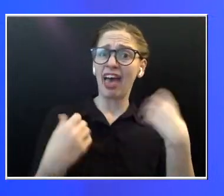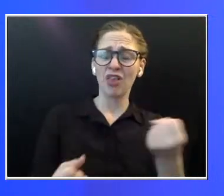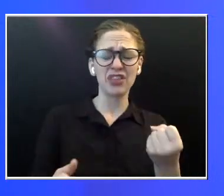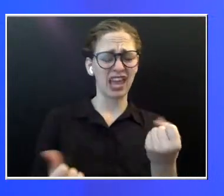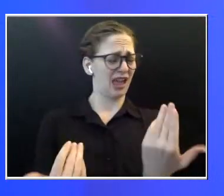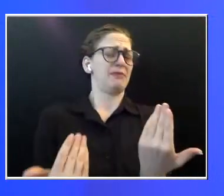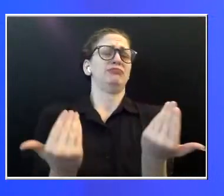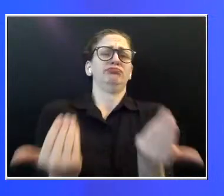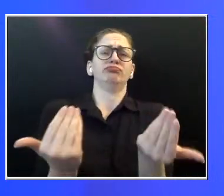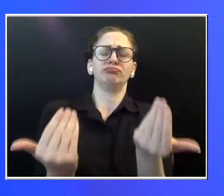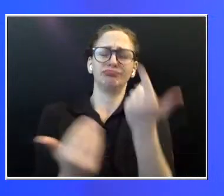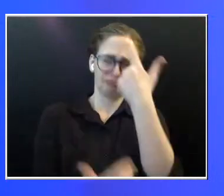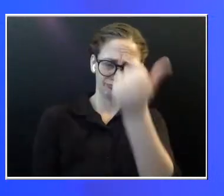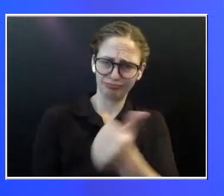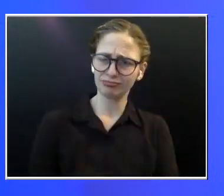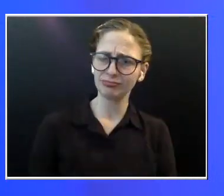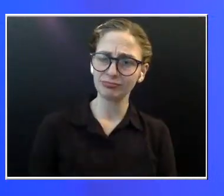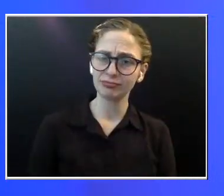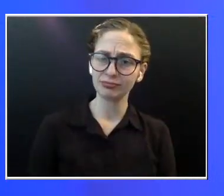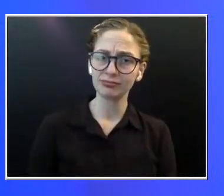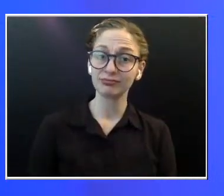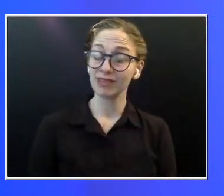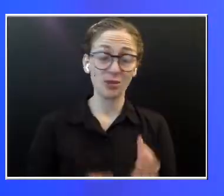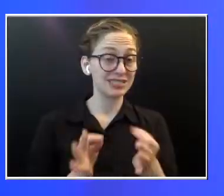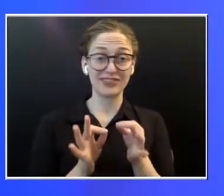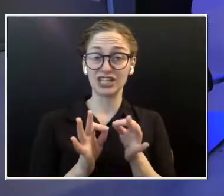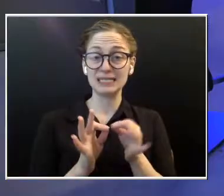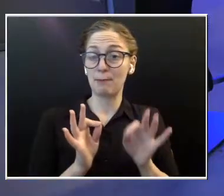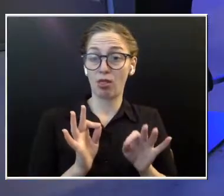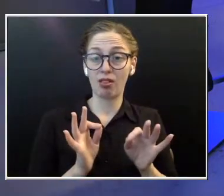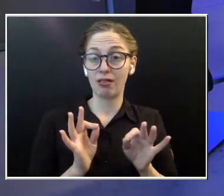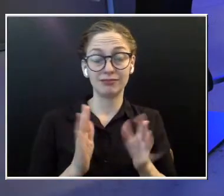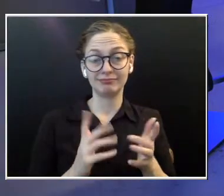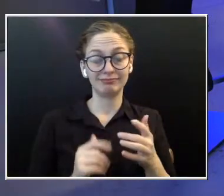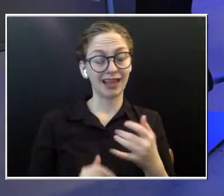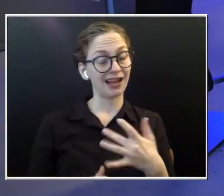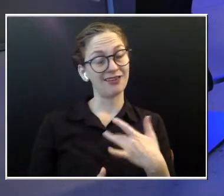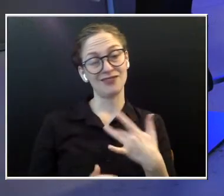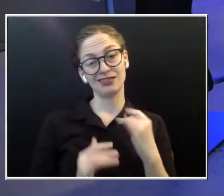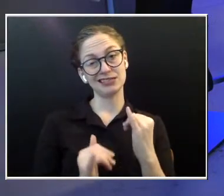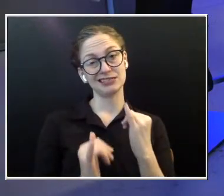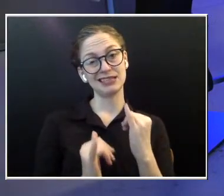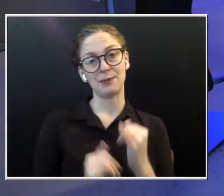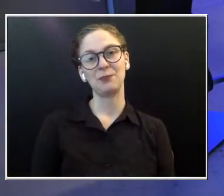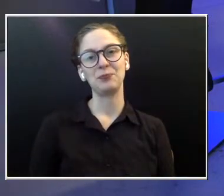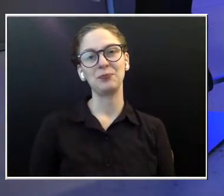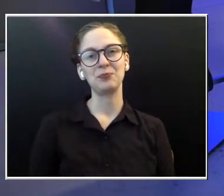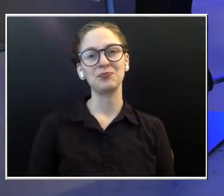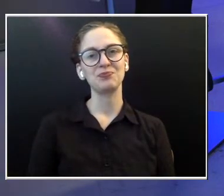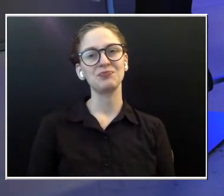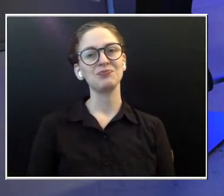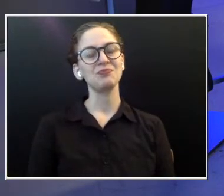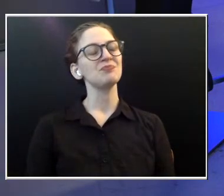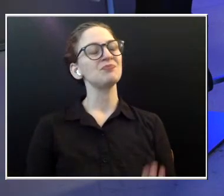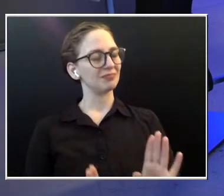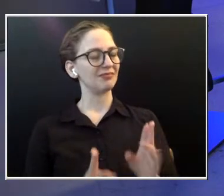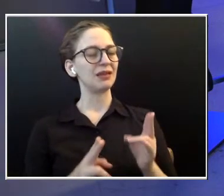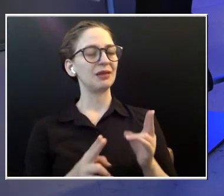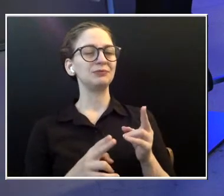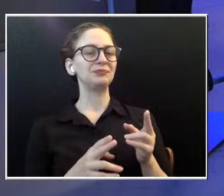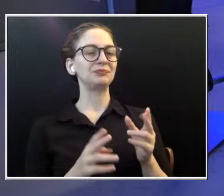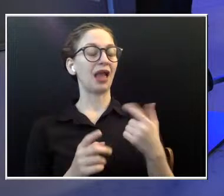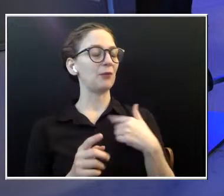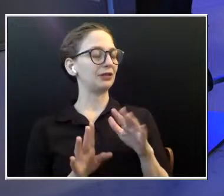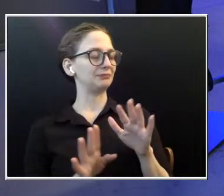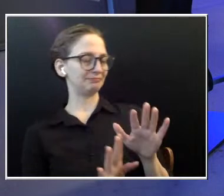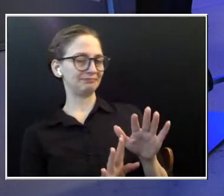her. So that's kind of how I feel. And just to say briefly, so I'm going to jump to you for a moment, but